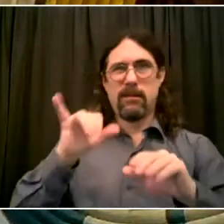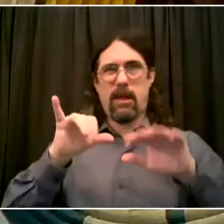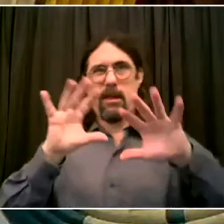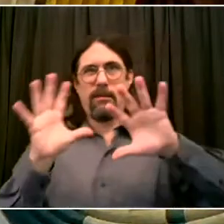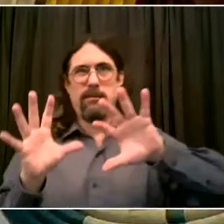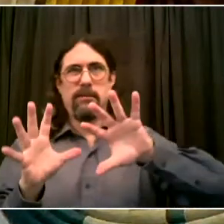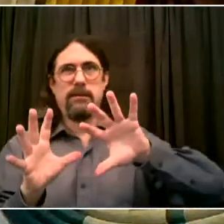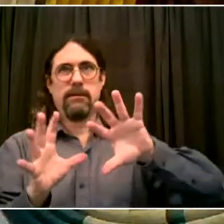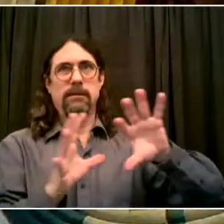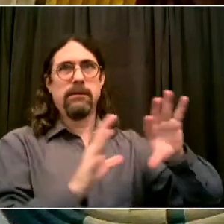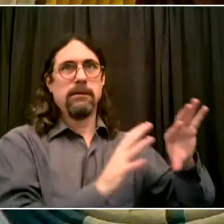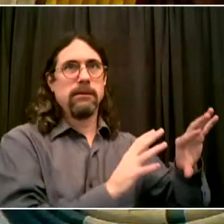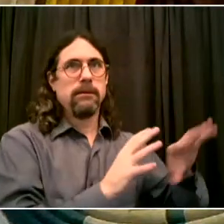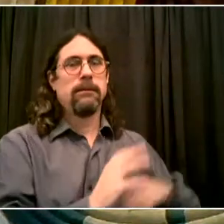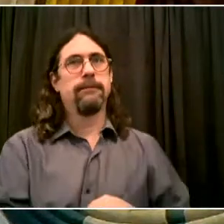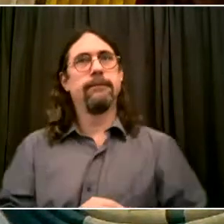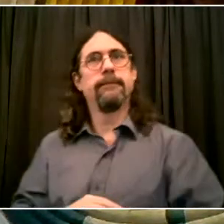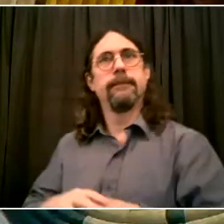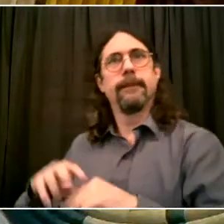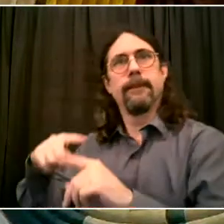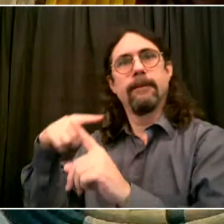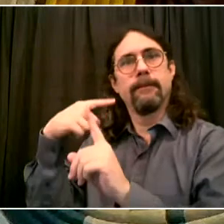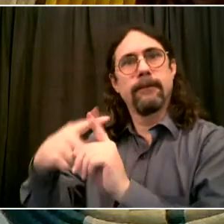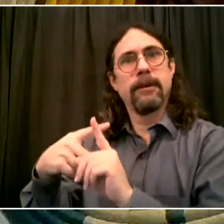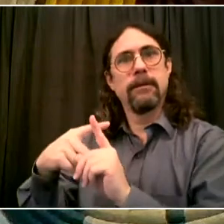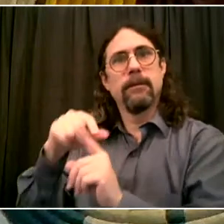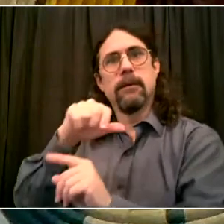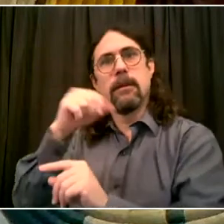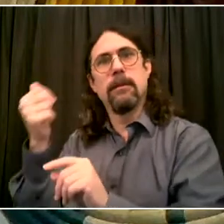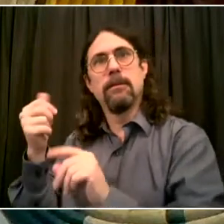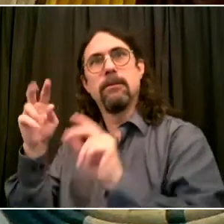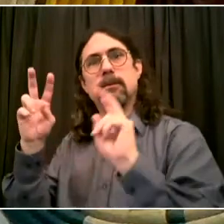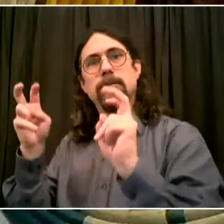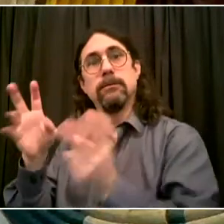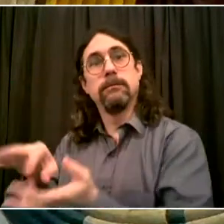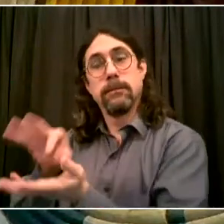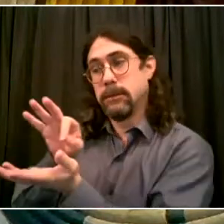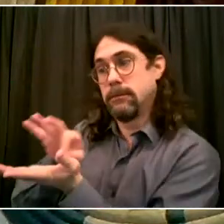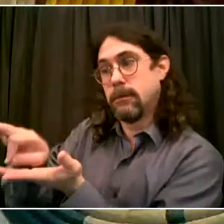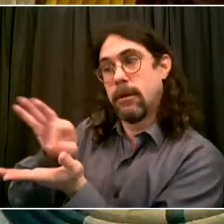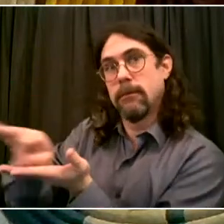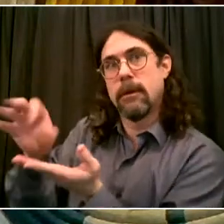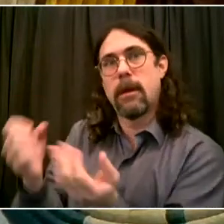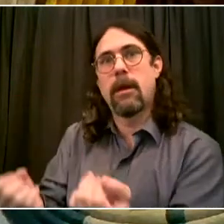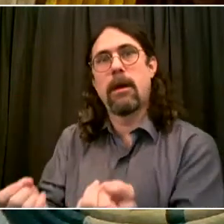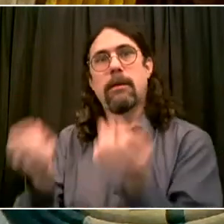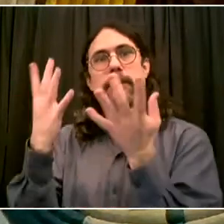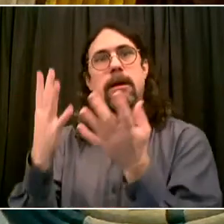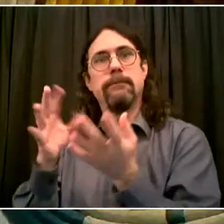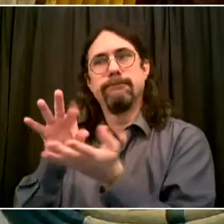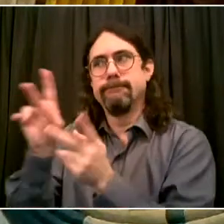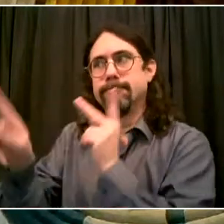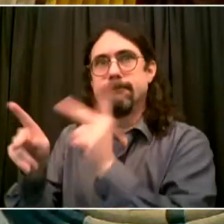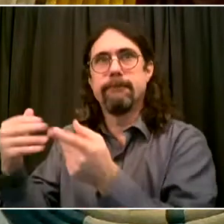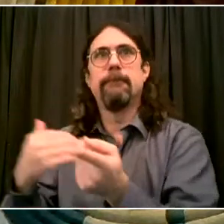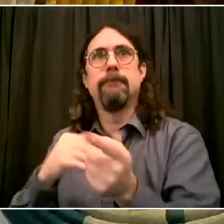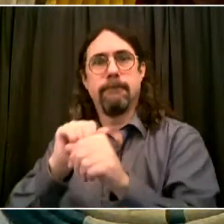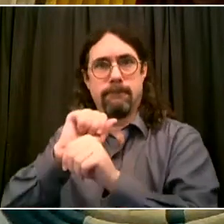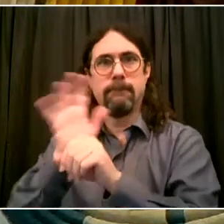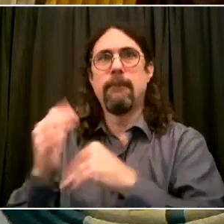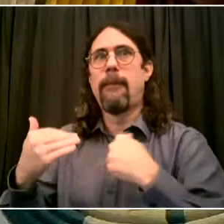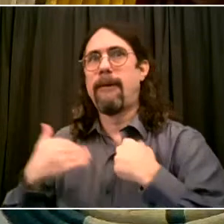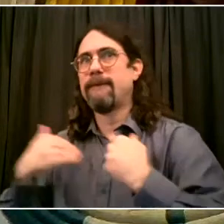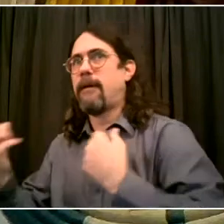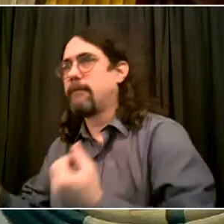figure. For reference, New York City continues to perform more testing per capita than any other place really in the country of